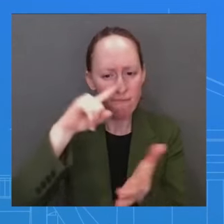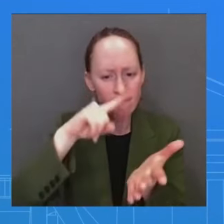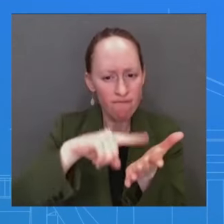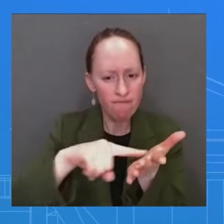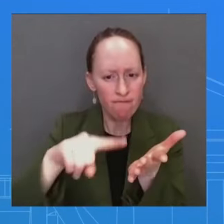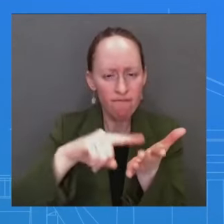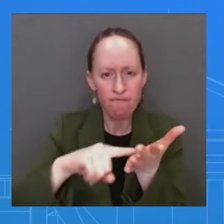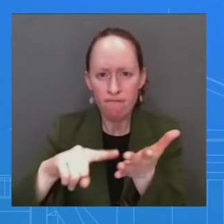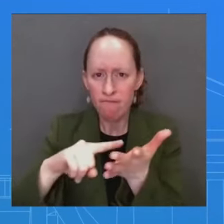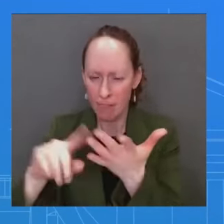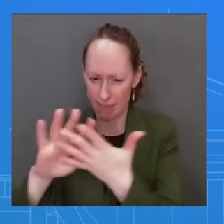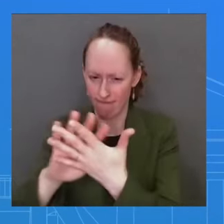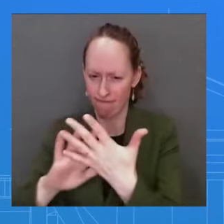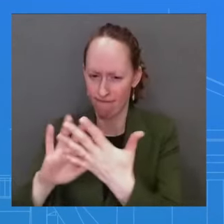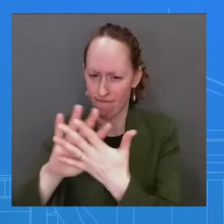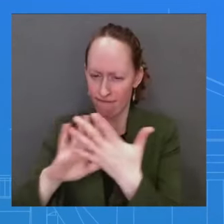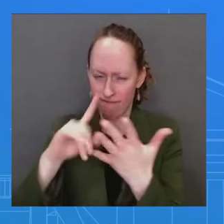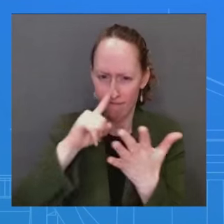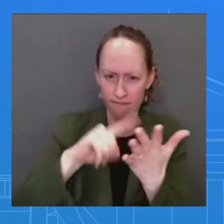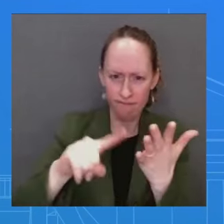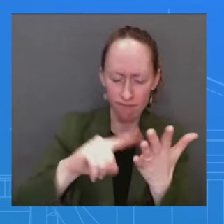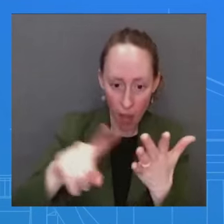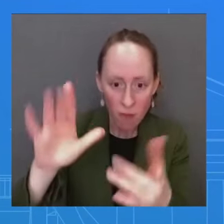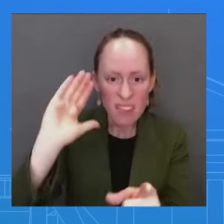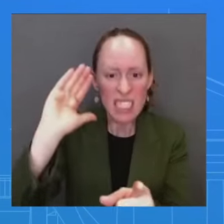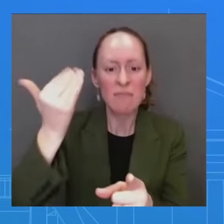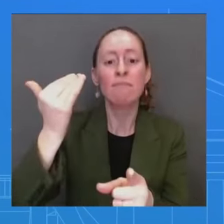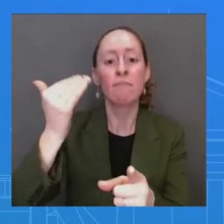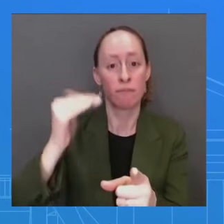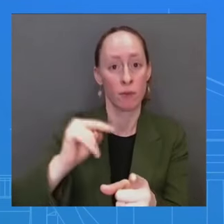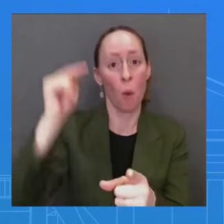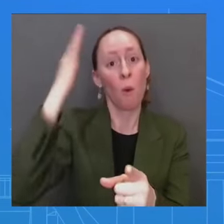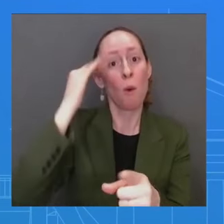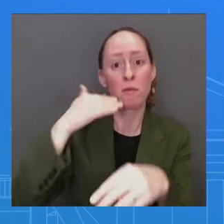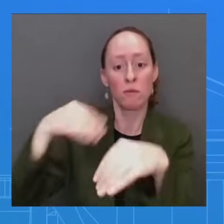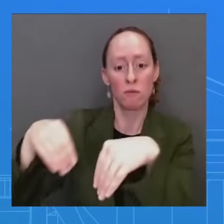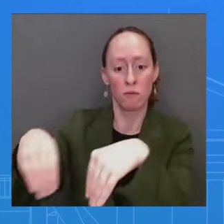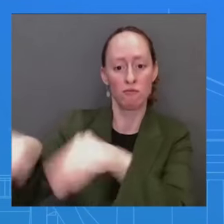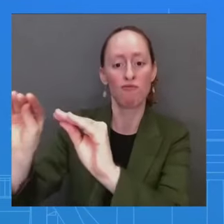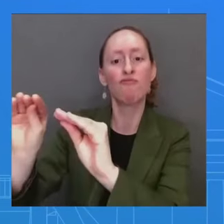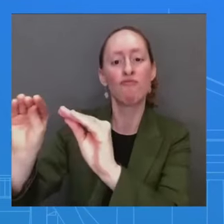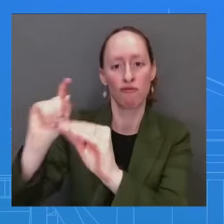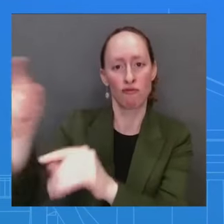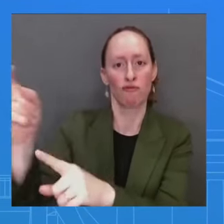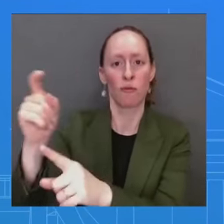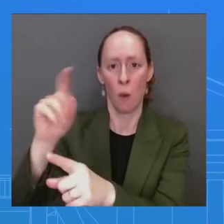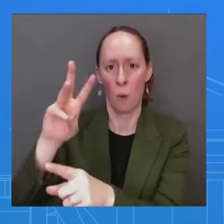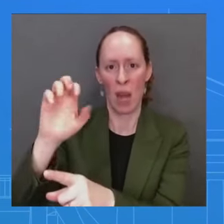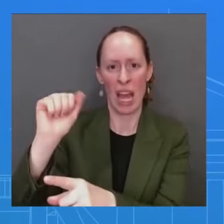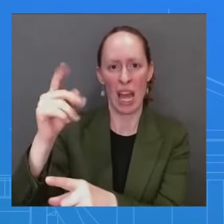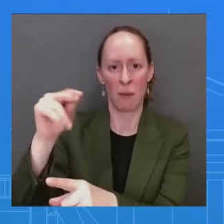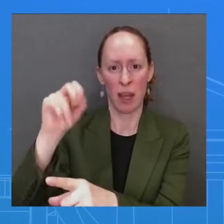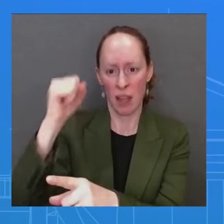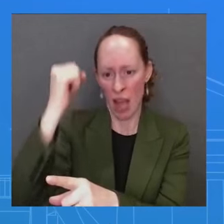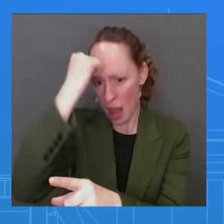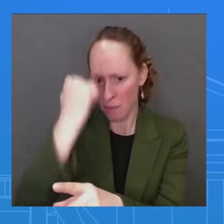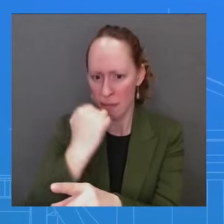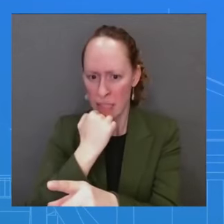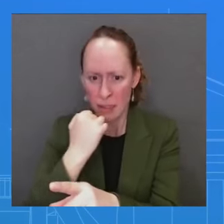to Hamas. Hamas attacked Israel using North Korea weapons. Meanwhile, all